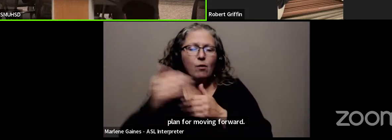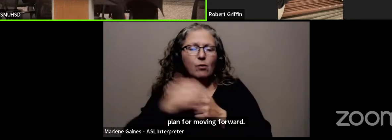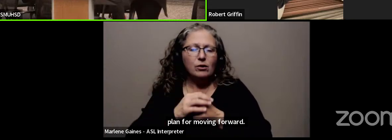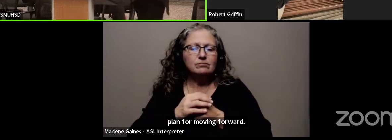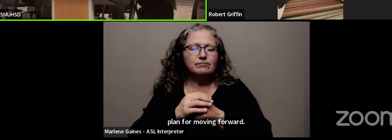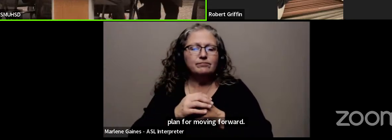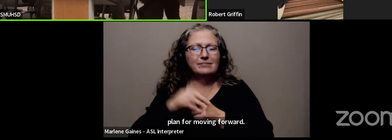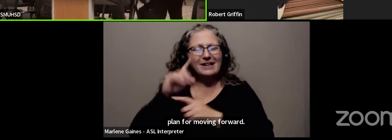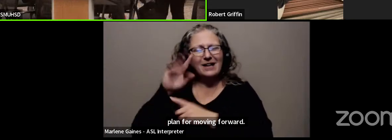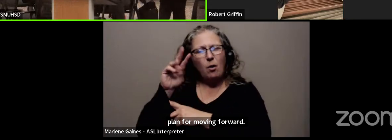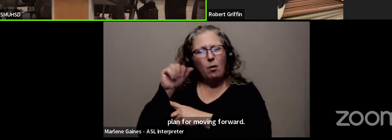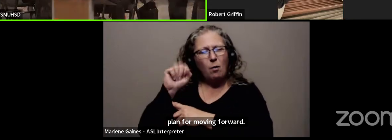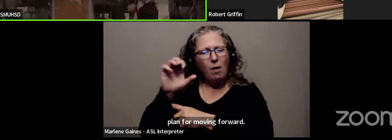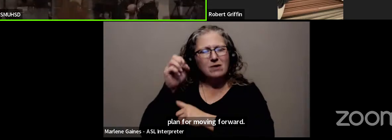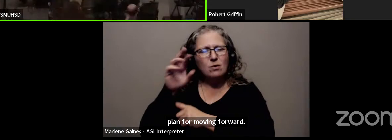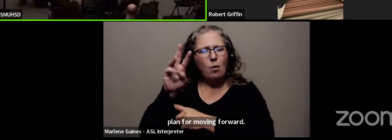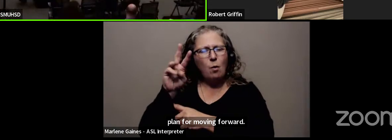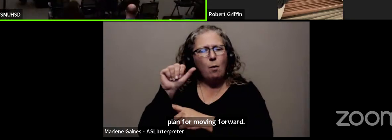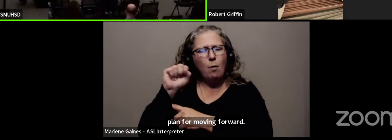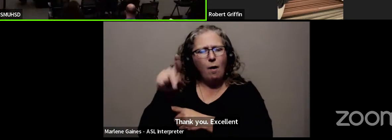Excellent.